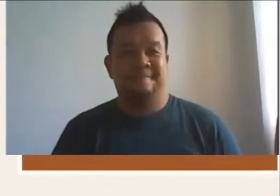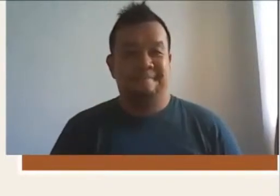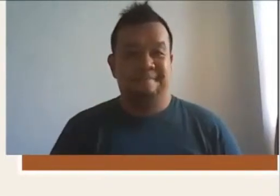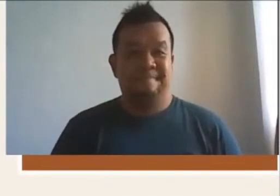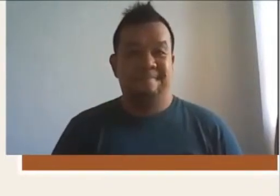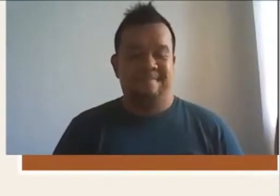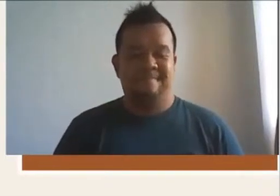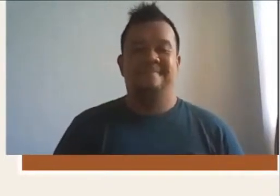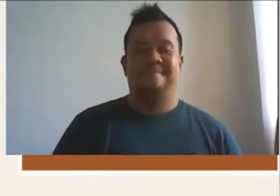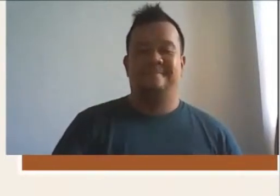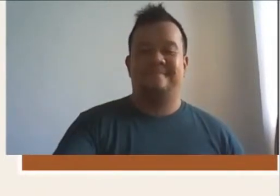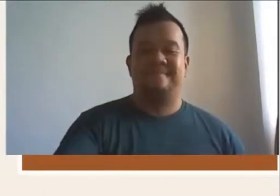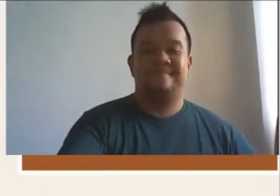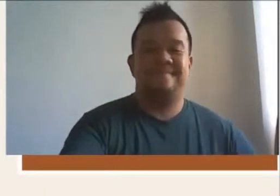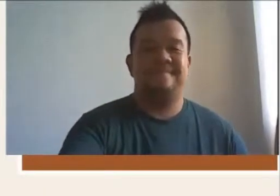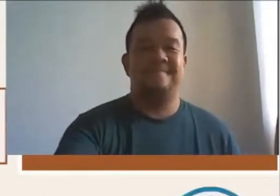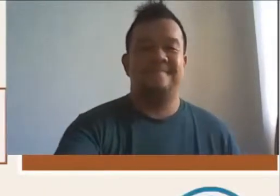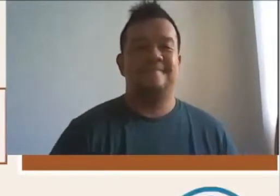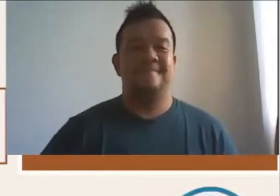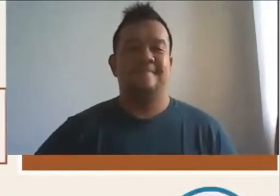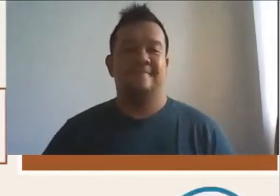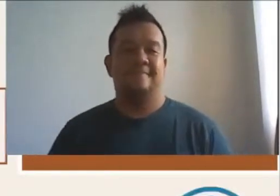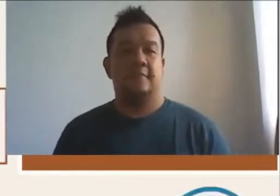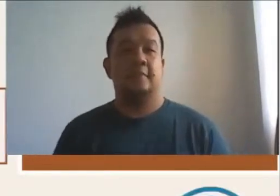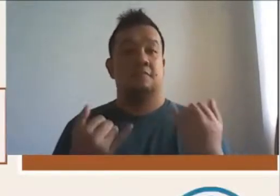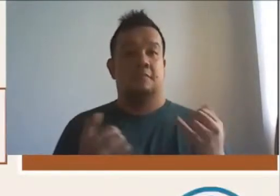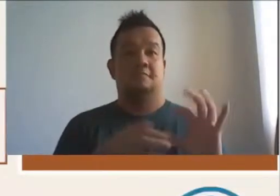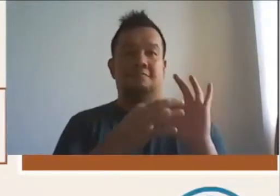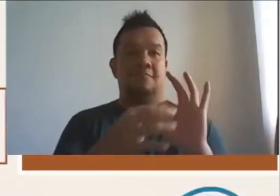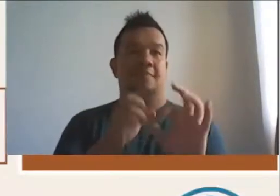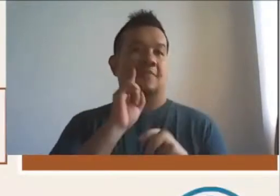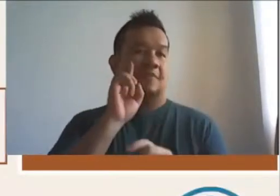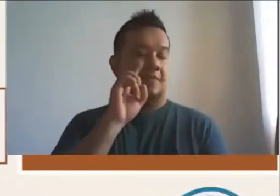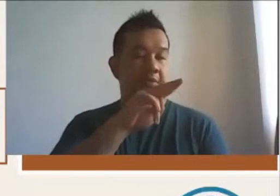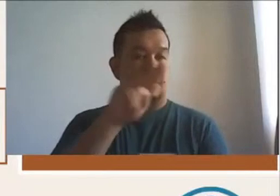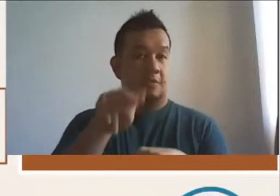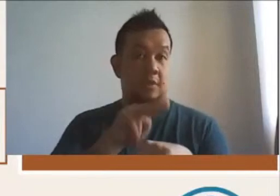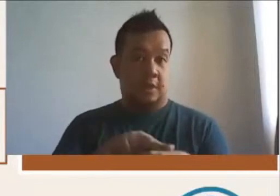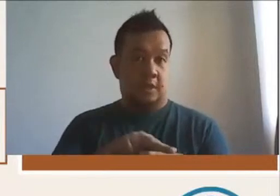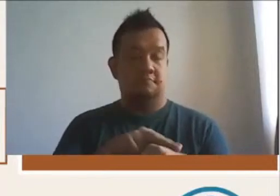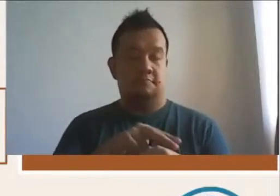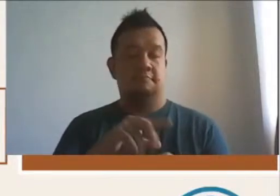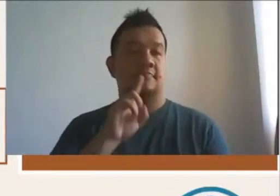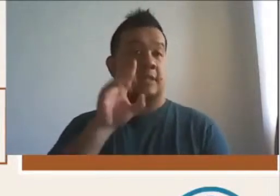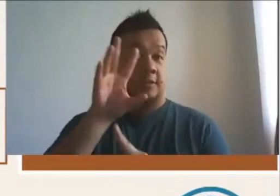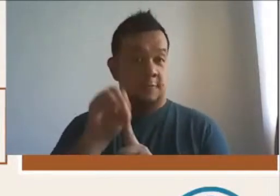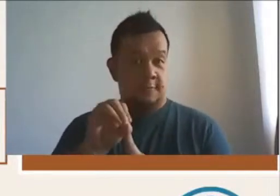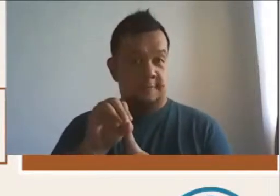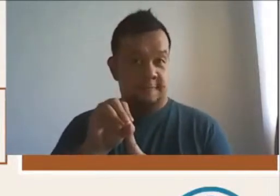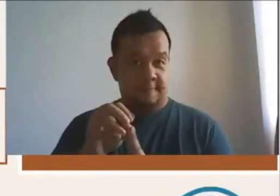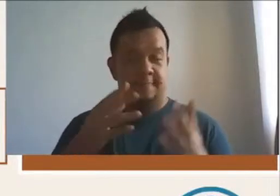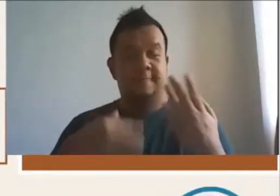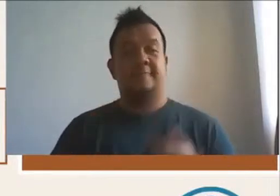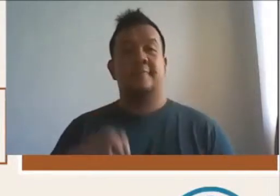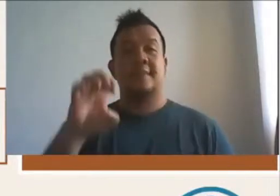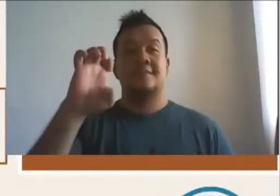In relation to that, yung deaf's nature, there are 5 here. So